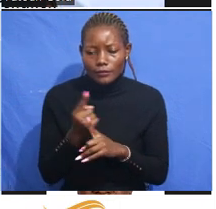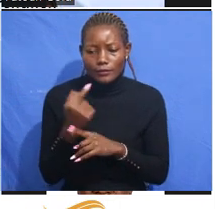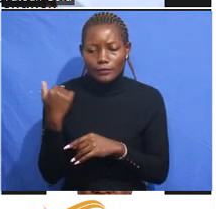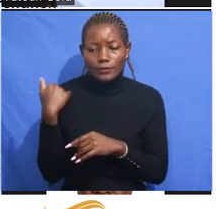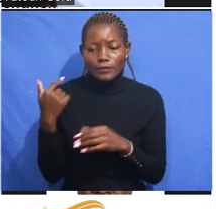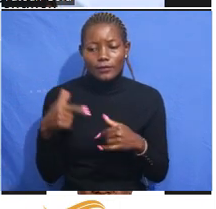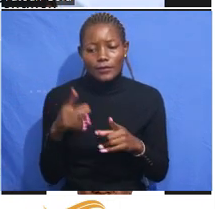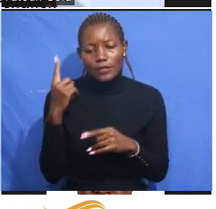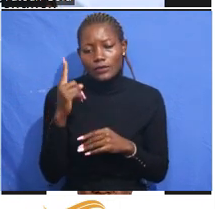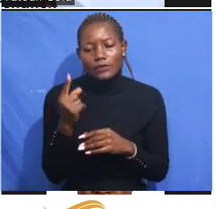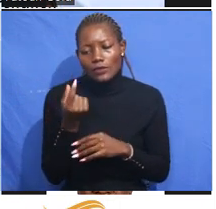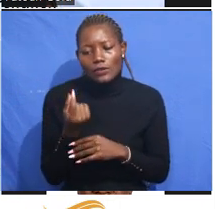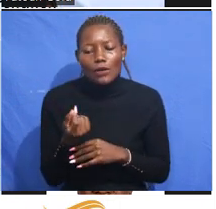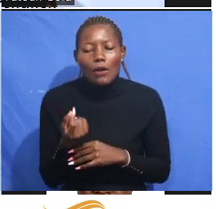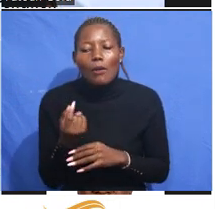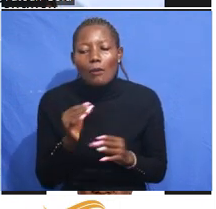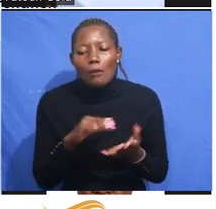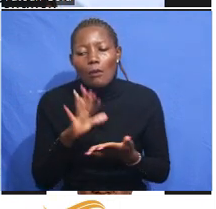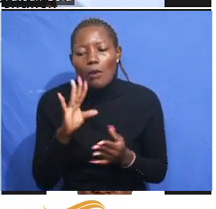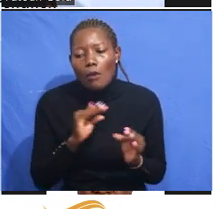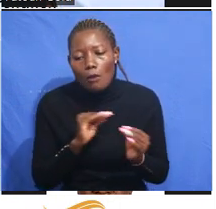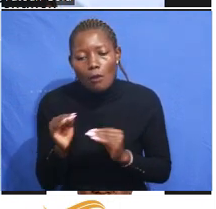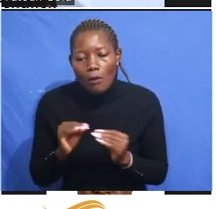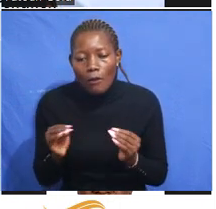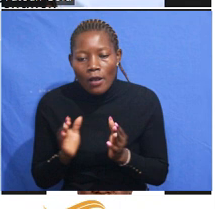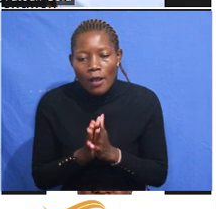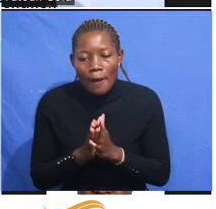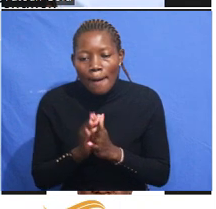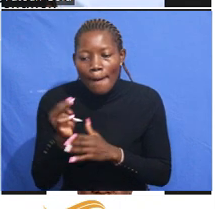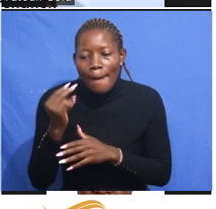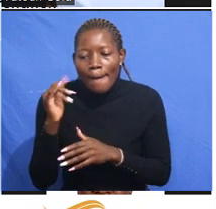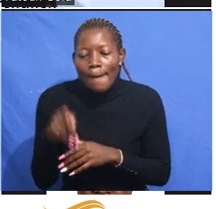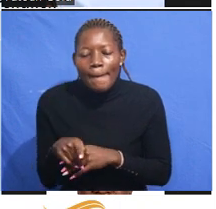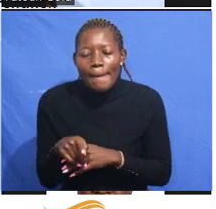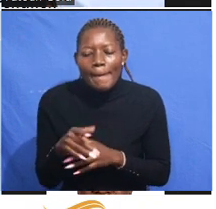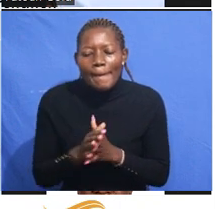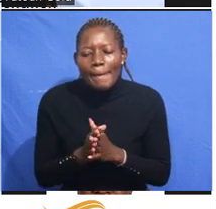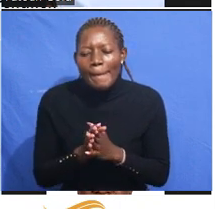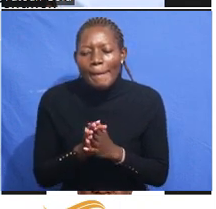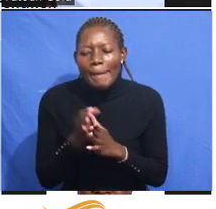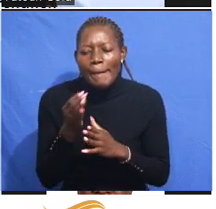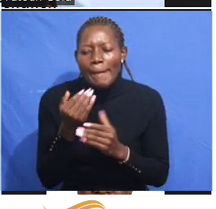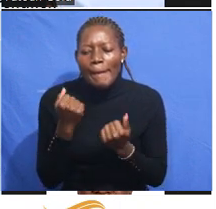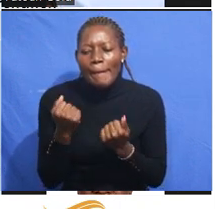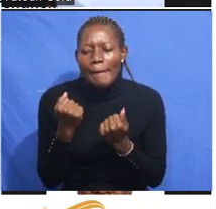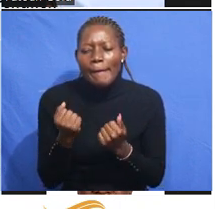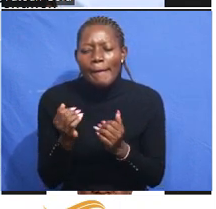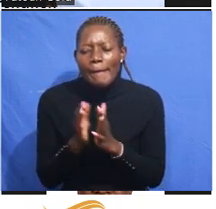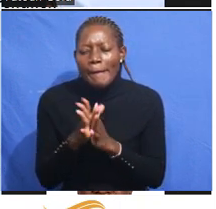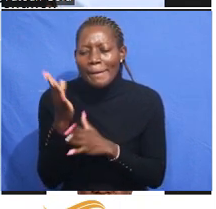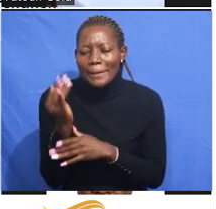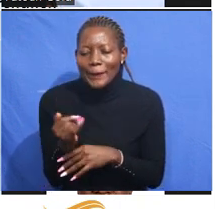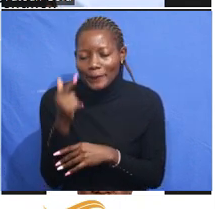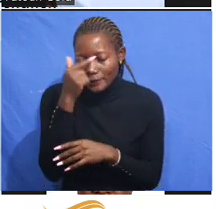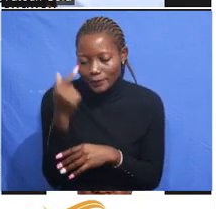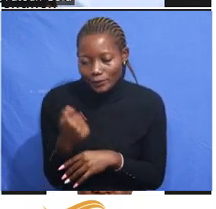for slightly more movement, while the hip joint is a bit more rigid, again, because of those two functions